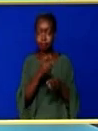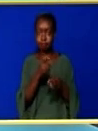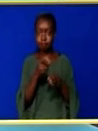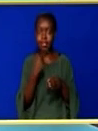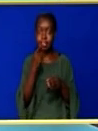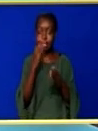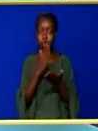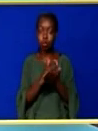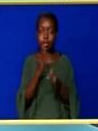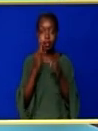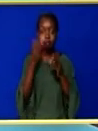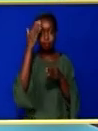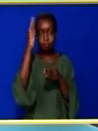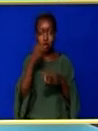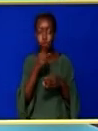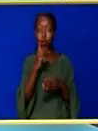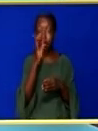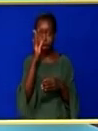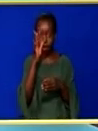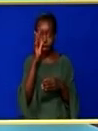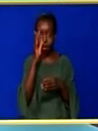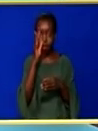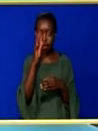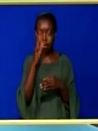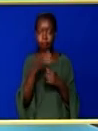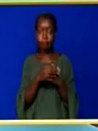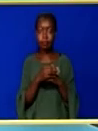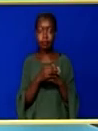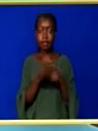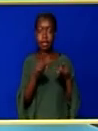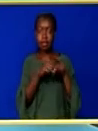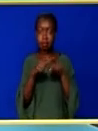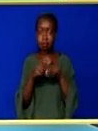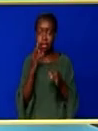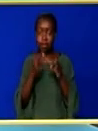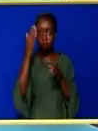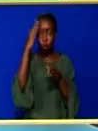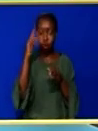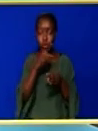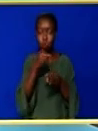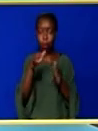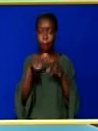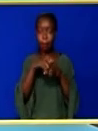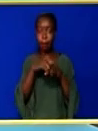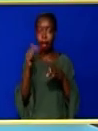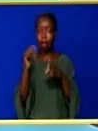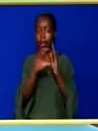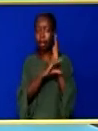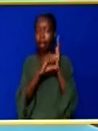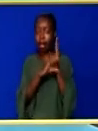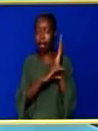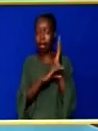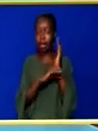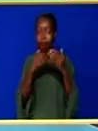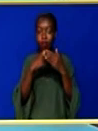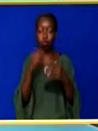When they discover that now you are cheating them, and most importantly, you are a citizen of another country before you came to Kenya, it will be nullified. Yes.